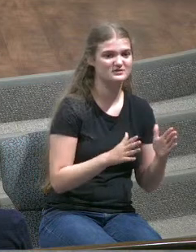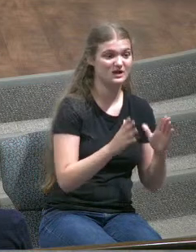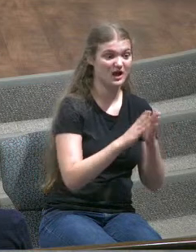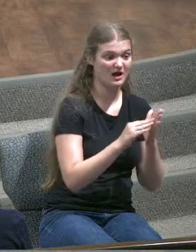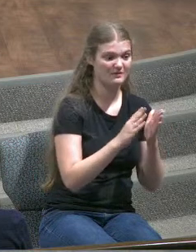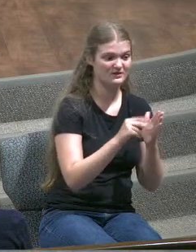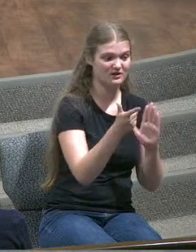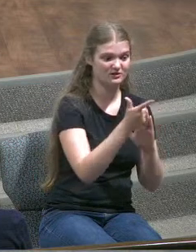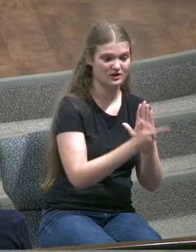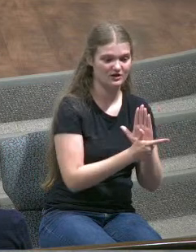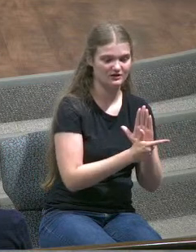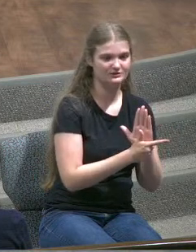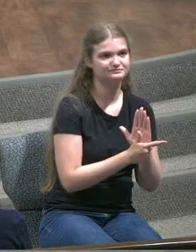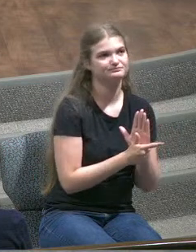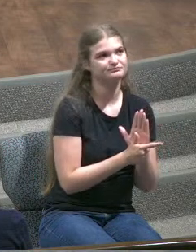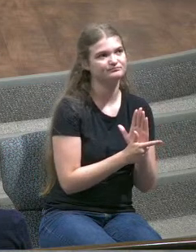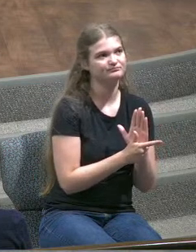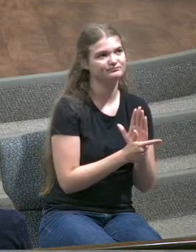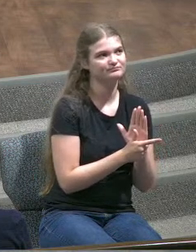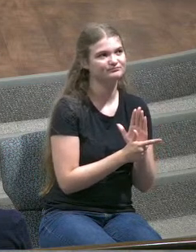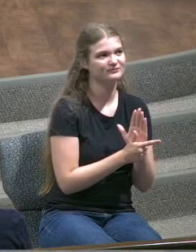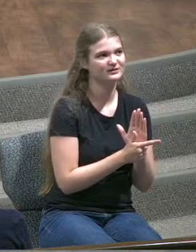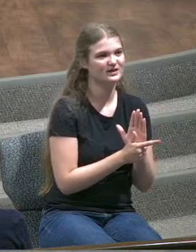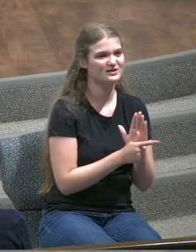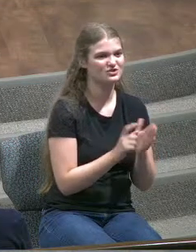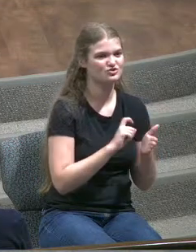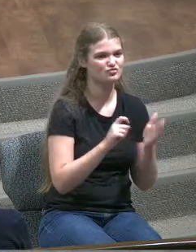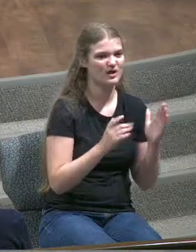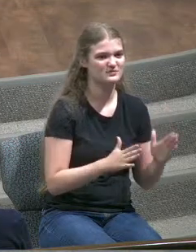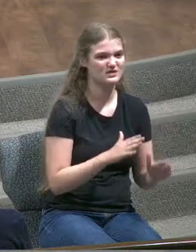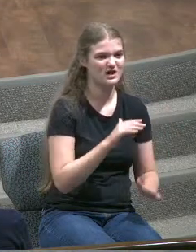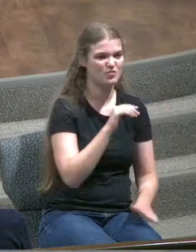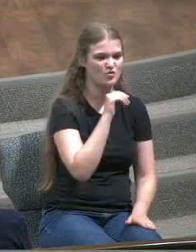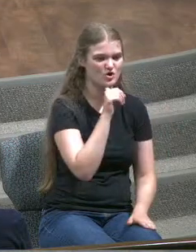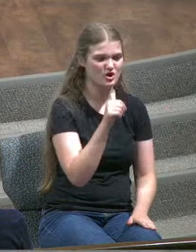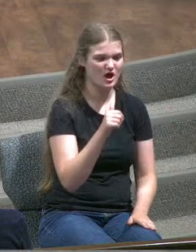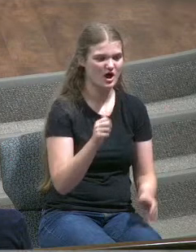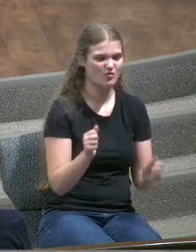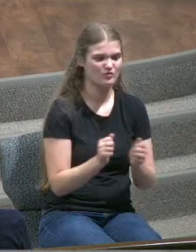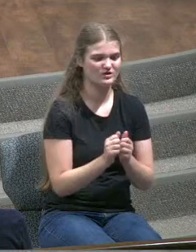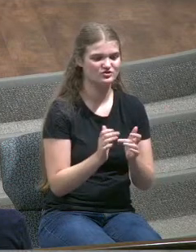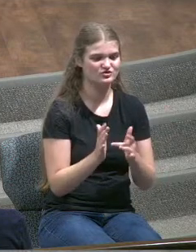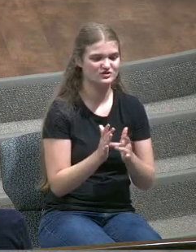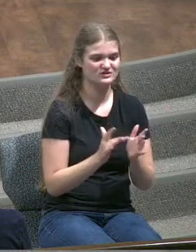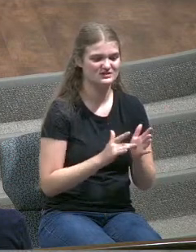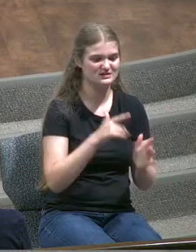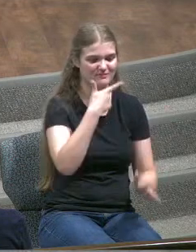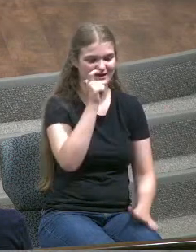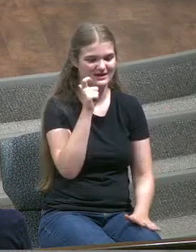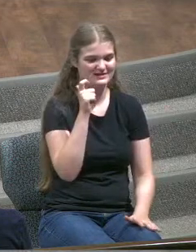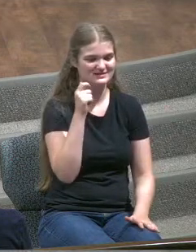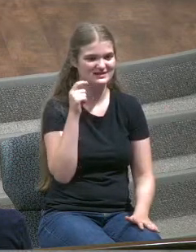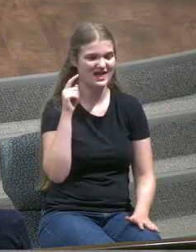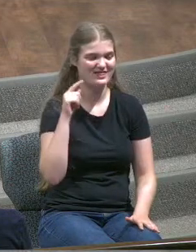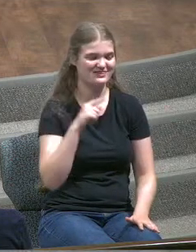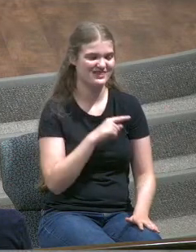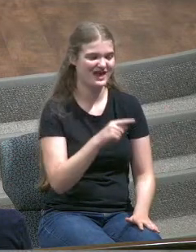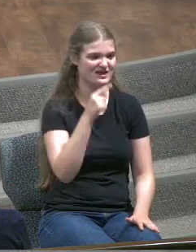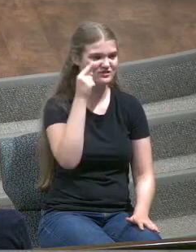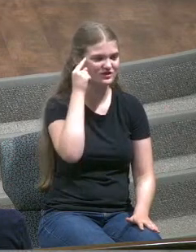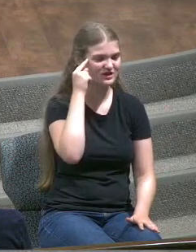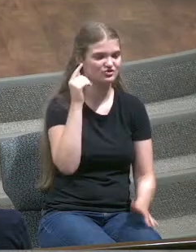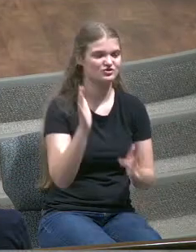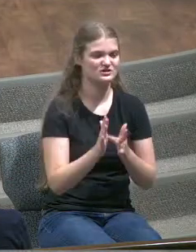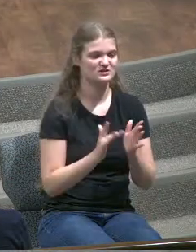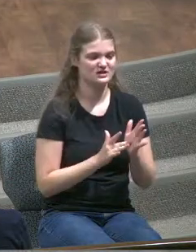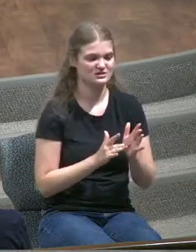But they were not there because they recognized him as being the single source of truth. Or they were not there